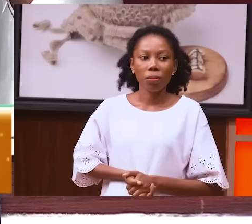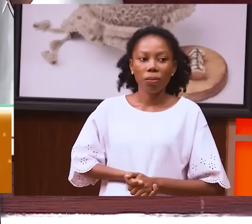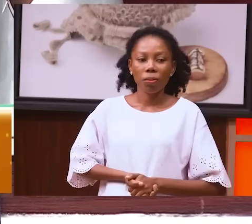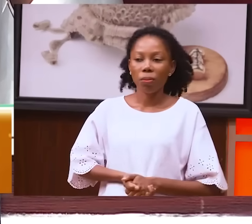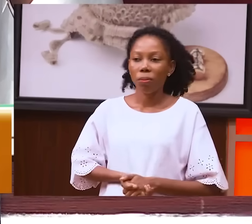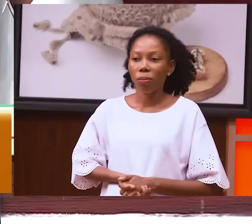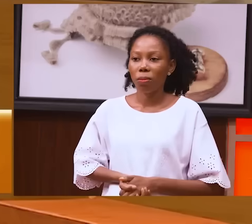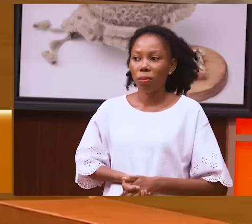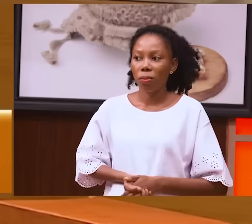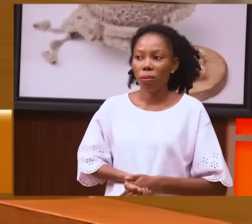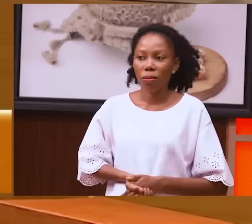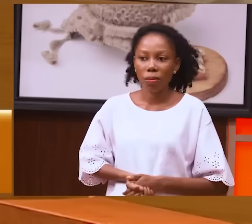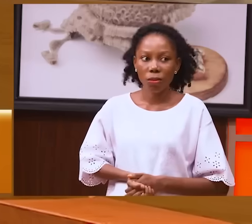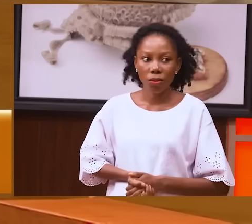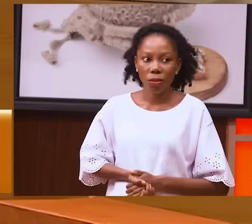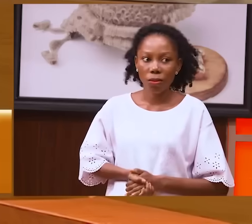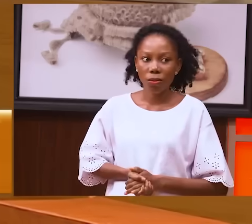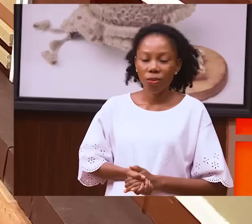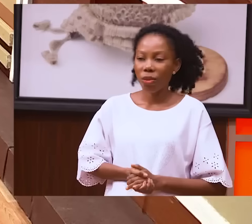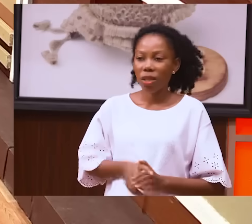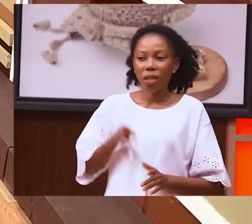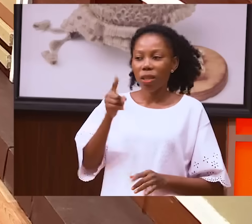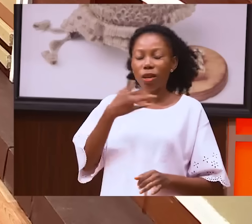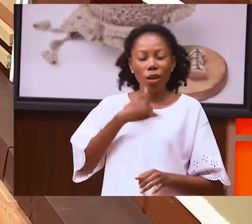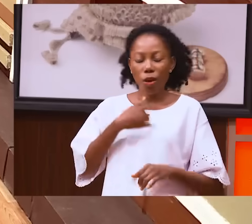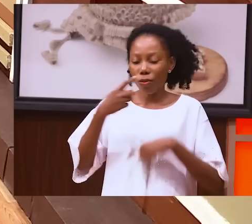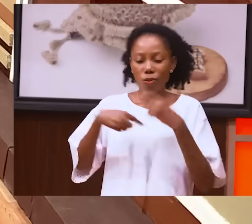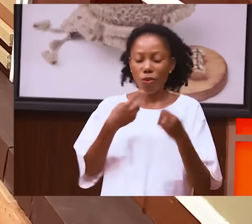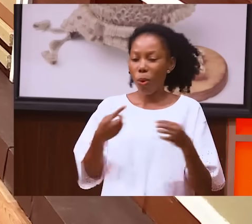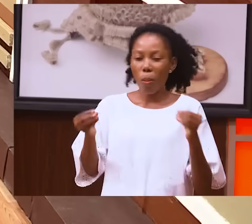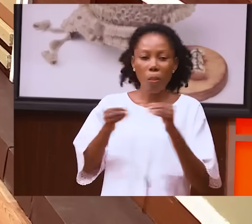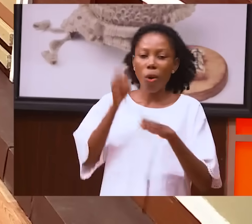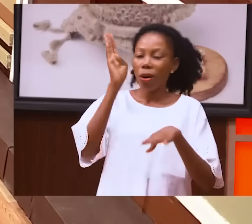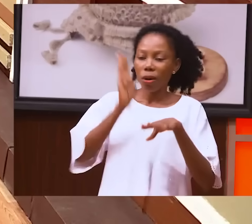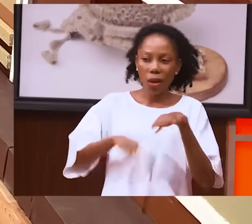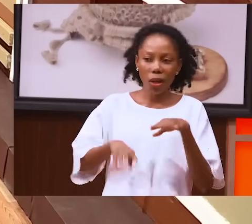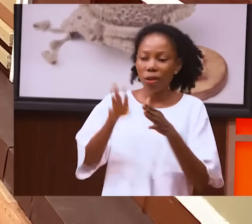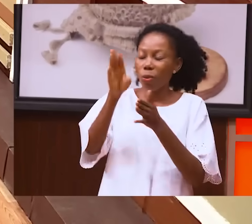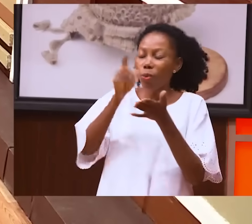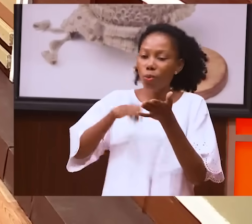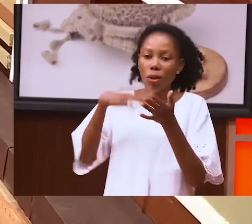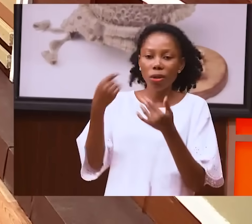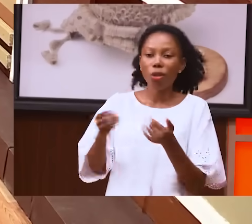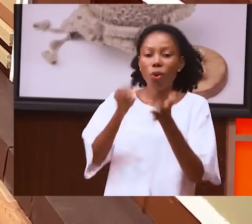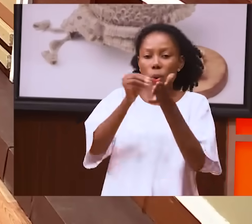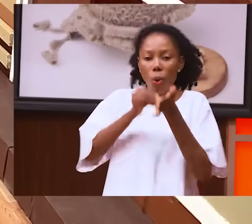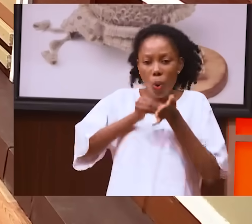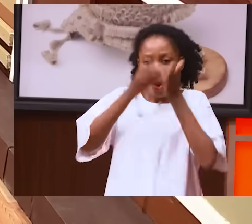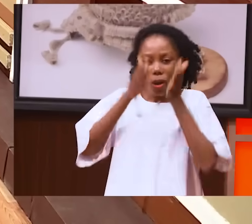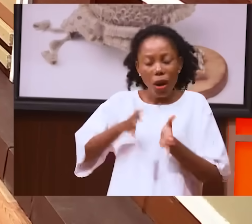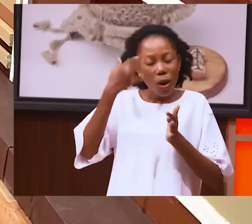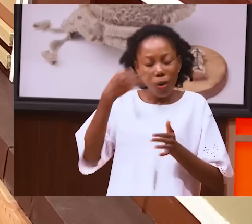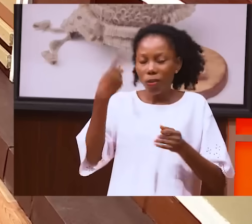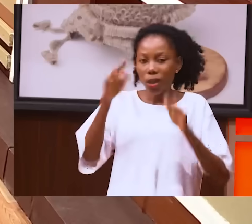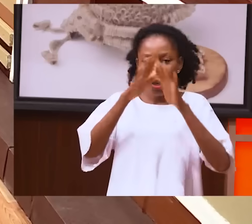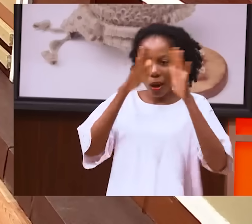You heard him. That he's gone beyond his instruction already by waiving part of the money for you. His